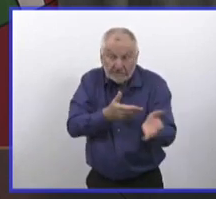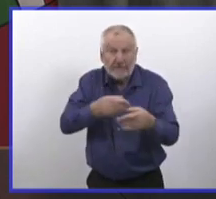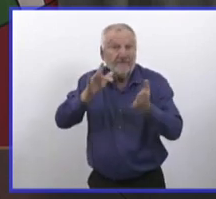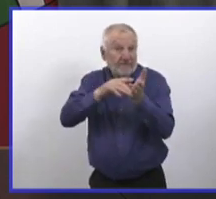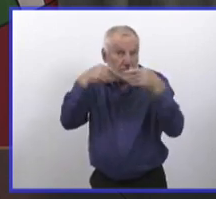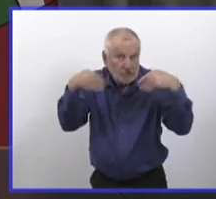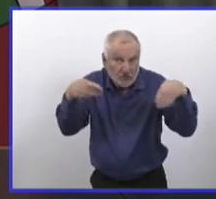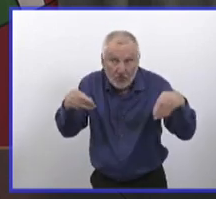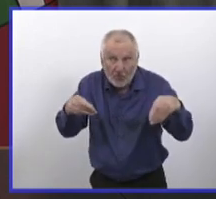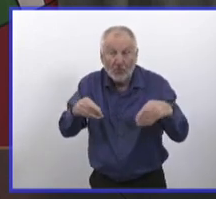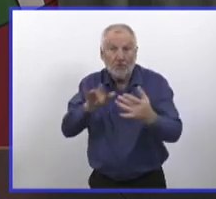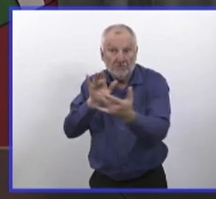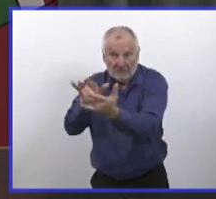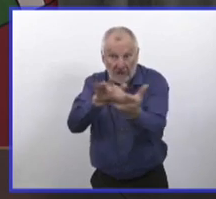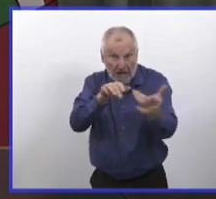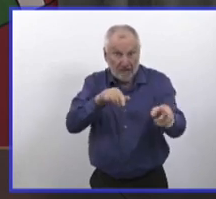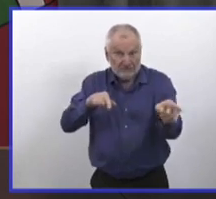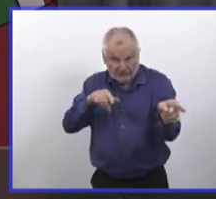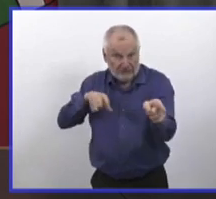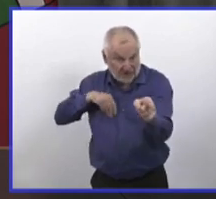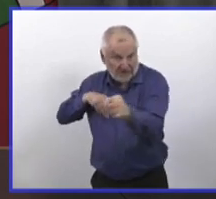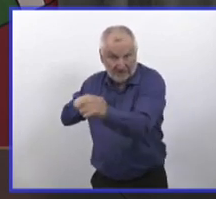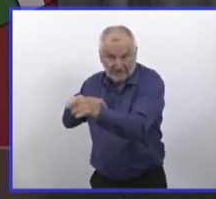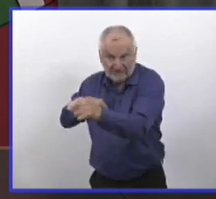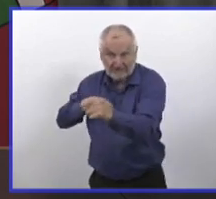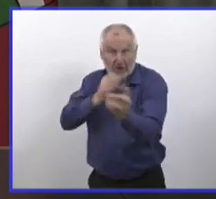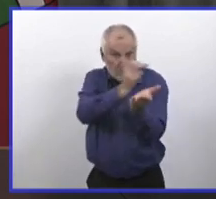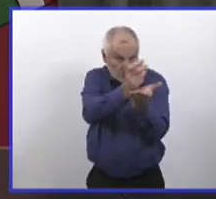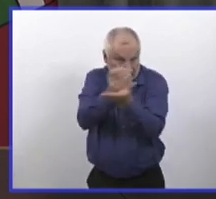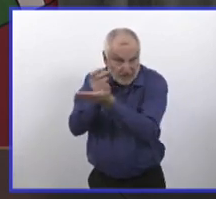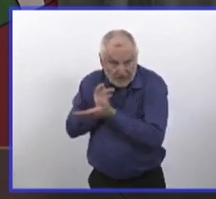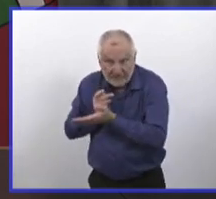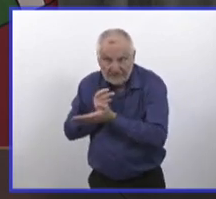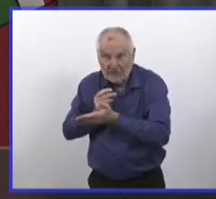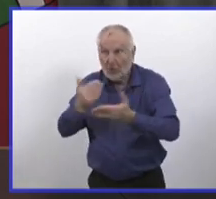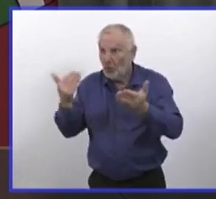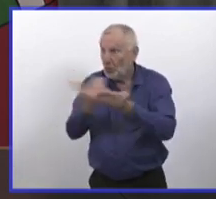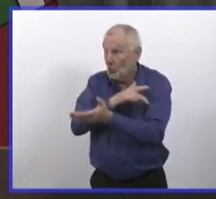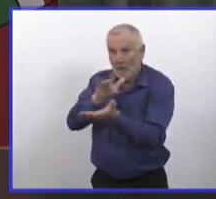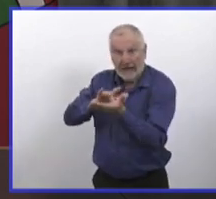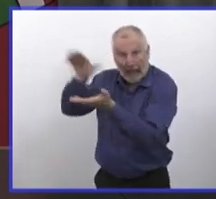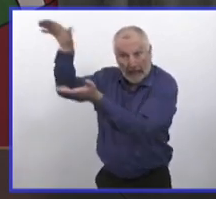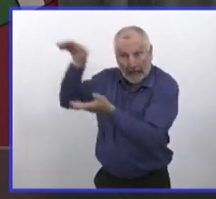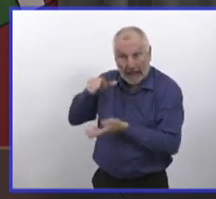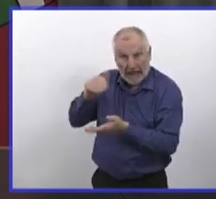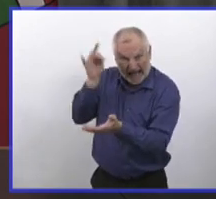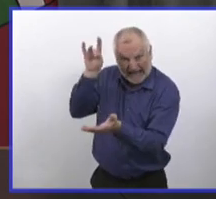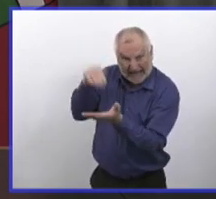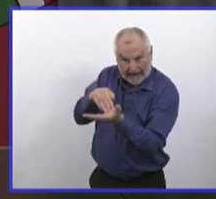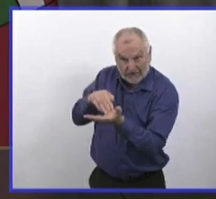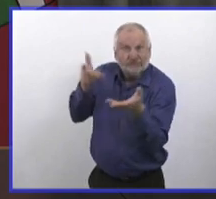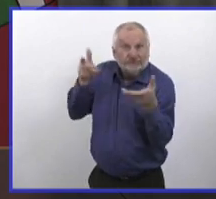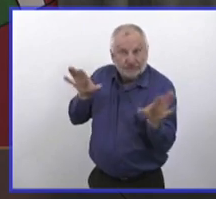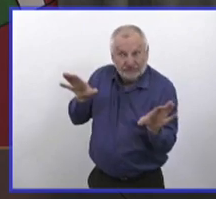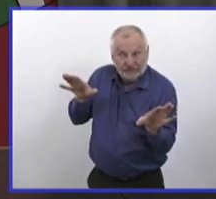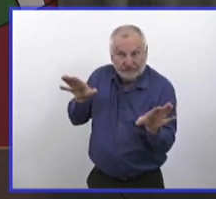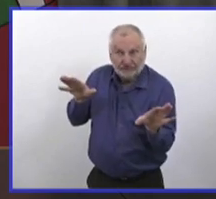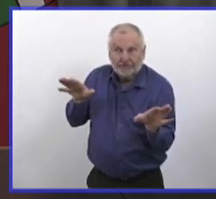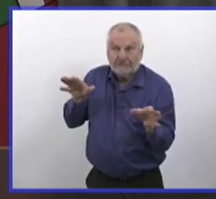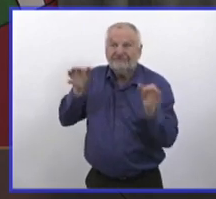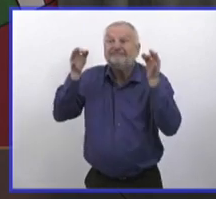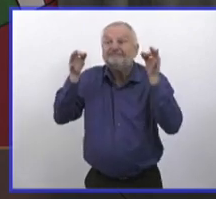arrived, we will also provide guidance on how that vaccine should be used. This work has been underway for some